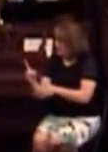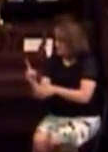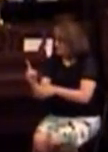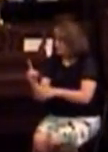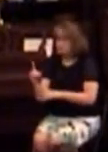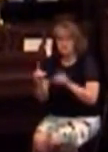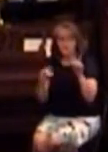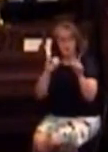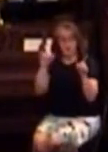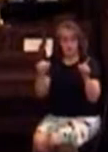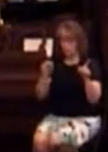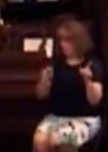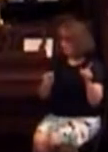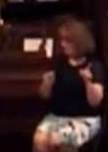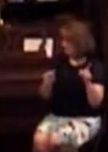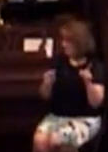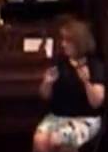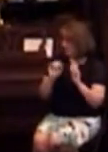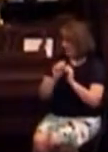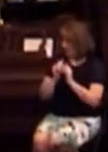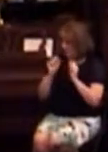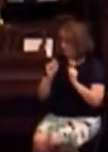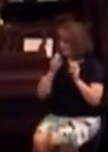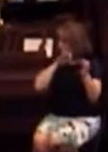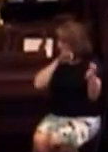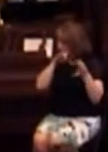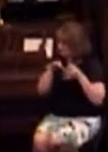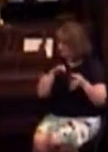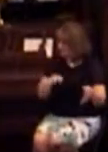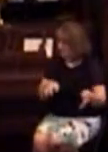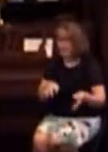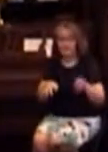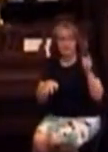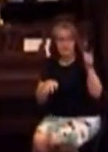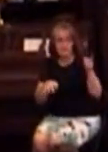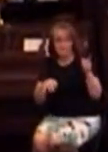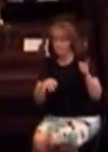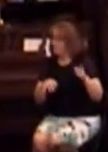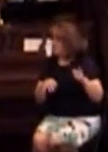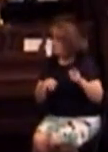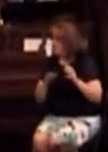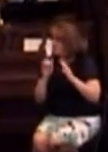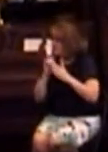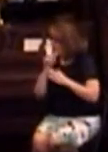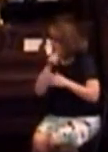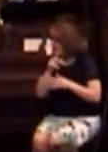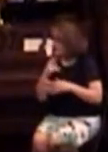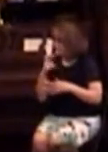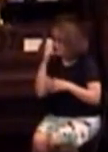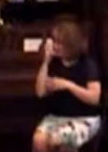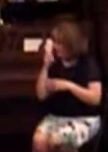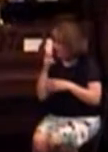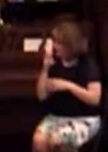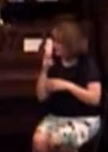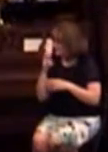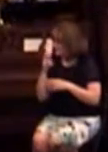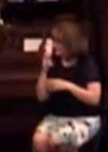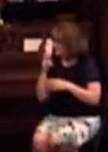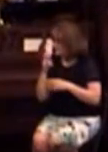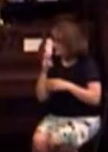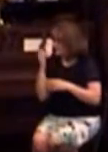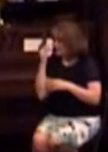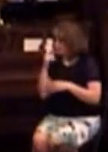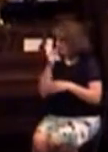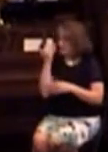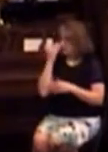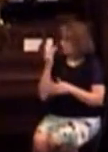blind. I believe he's blind. Theoretically, I believe he's blind about something in his life. How does he know that he's blind?